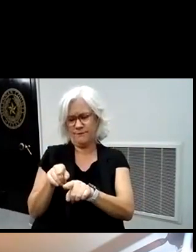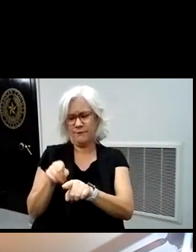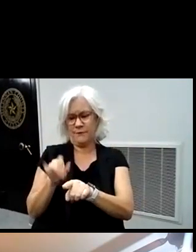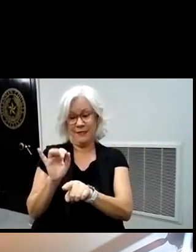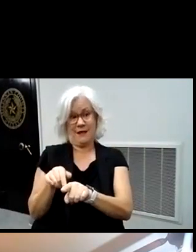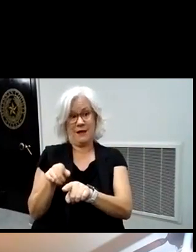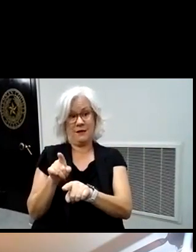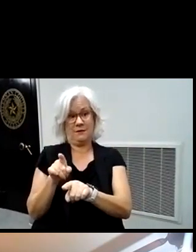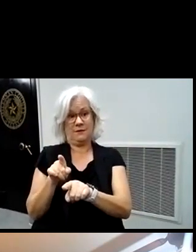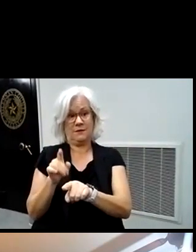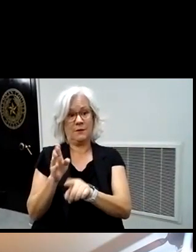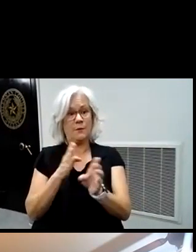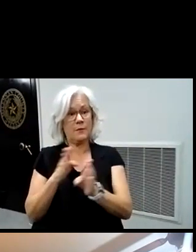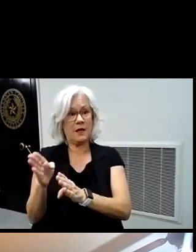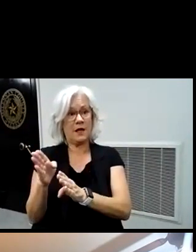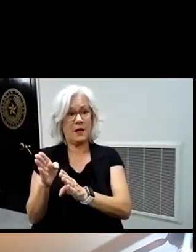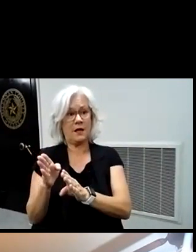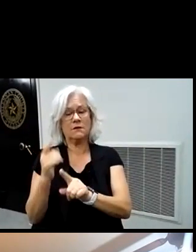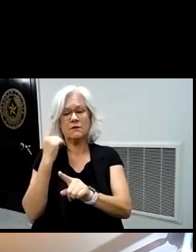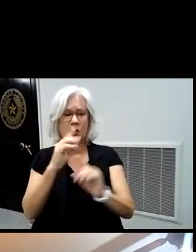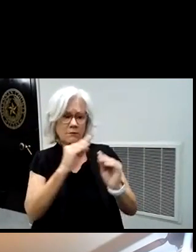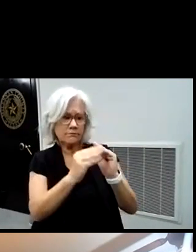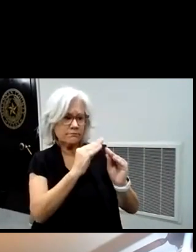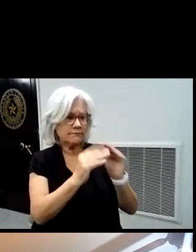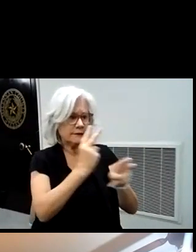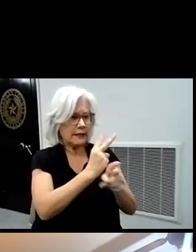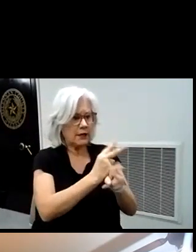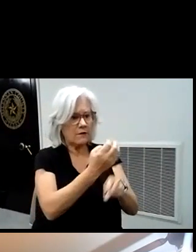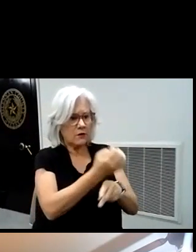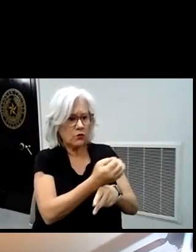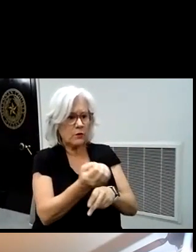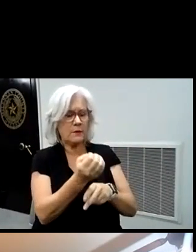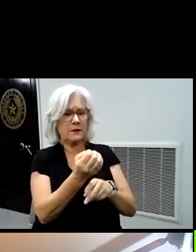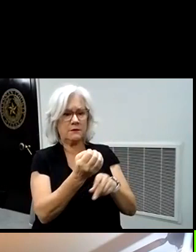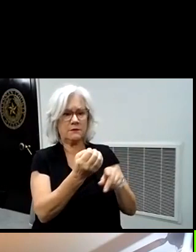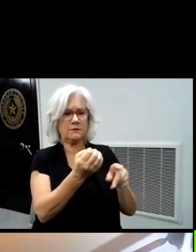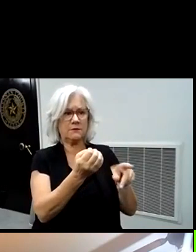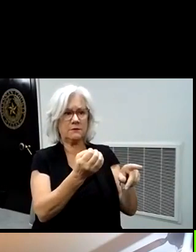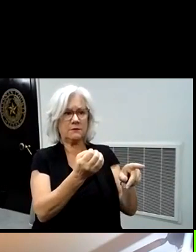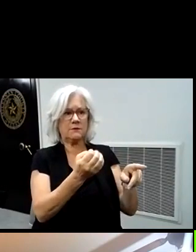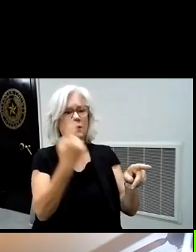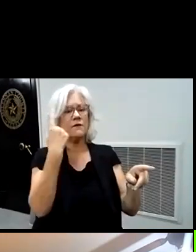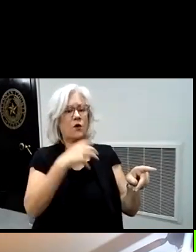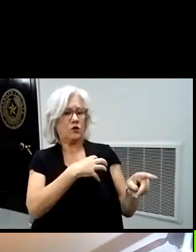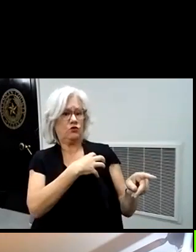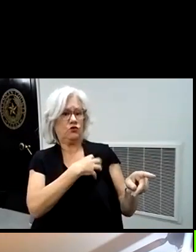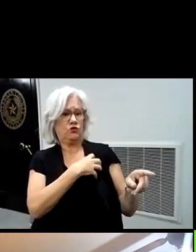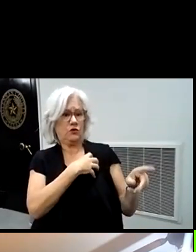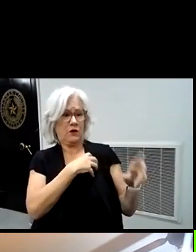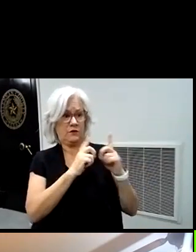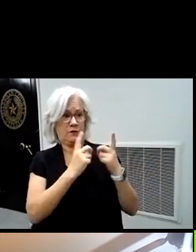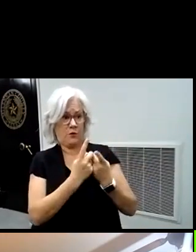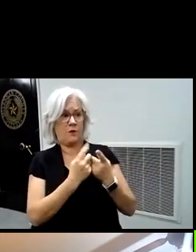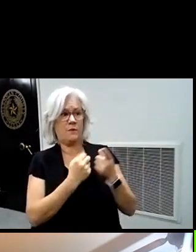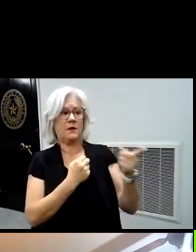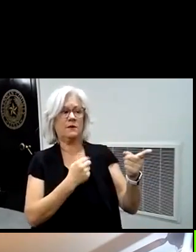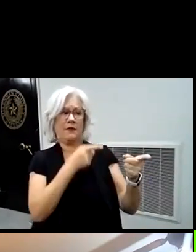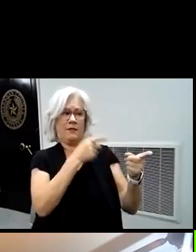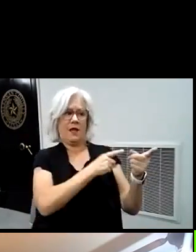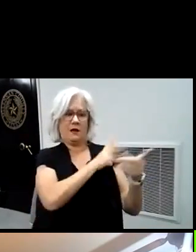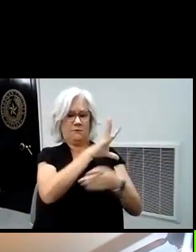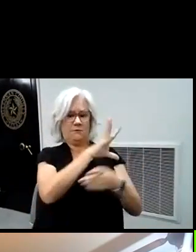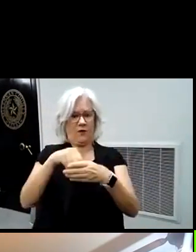the maintenance of equipment, where the sheriff's department would be more involved in